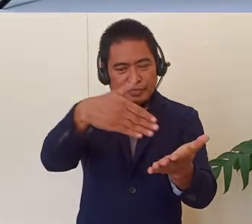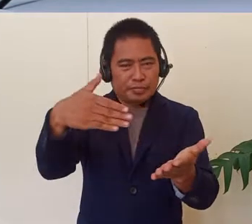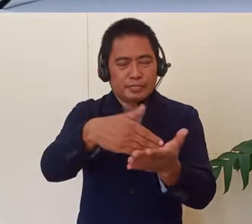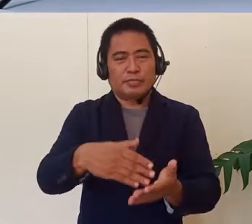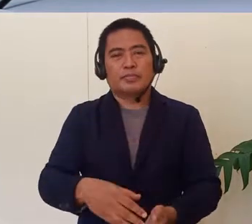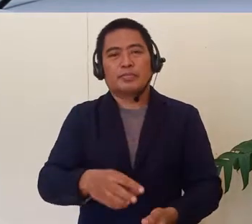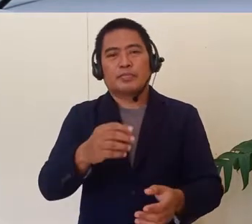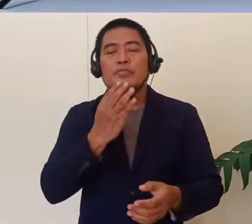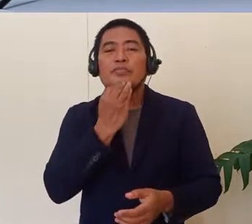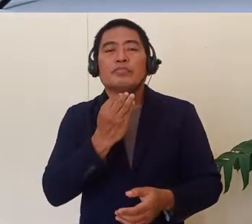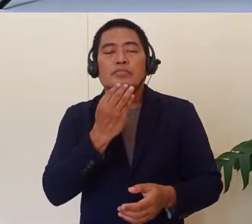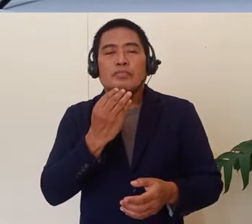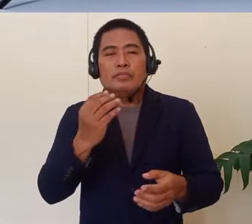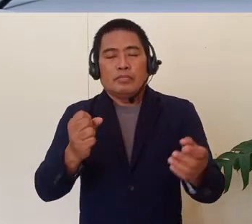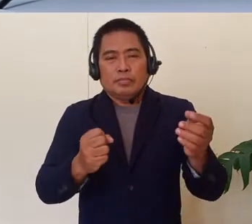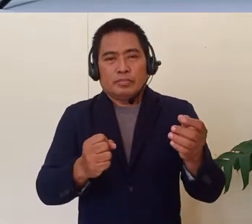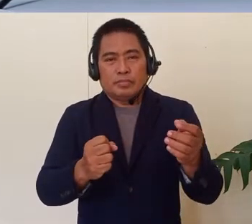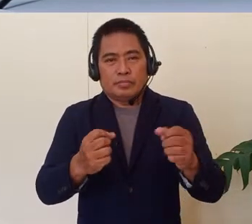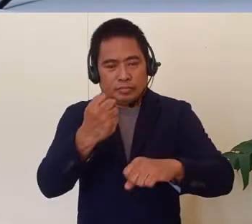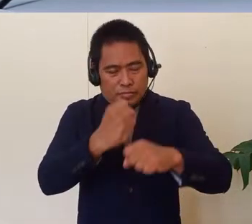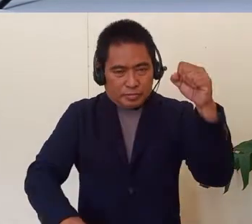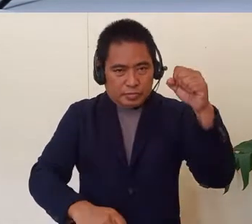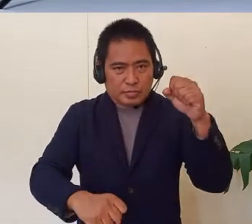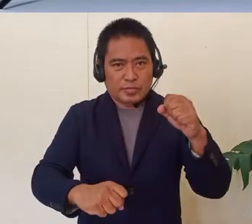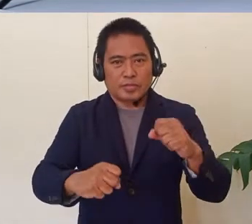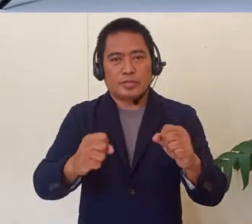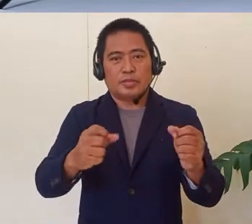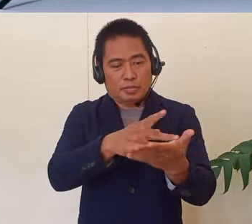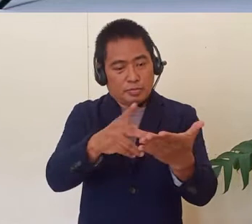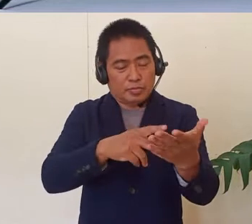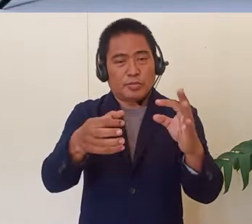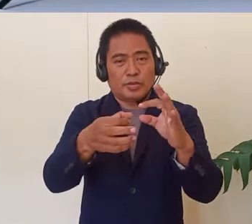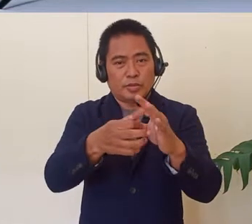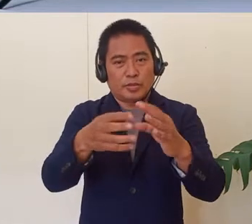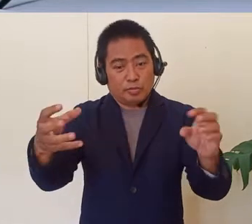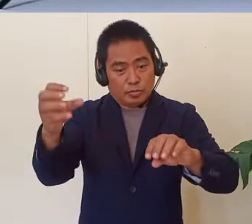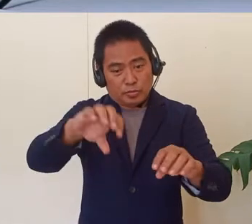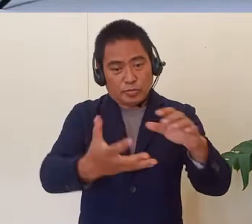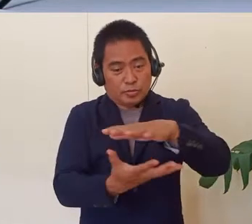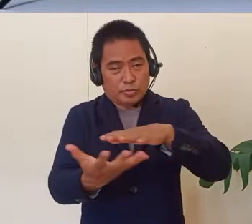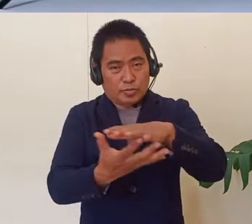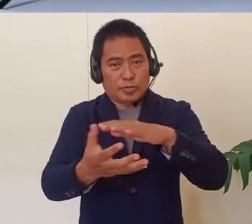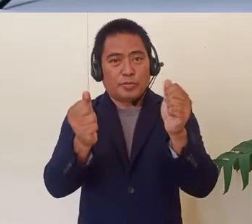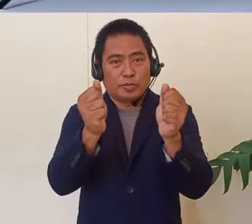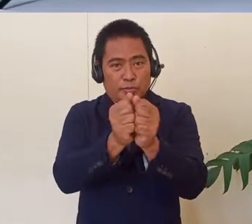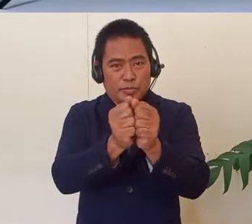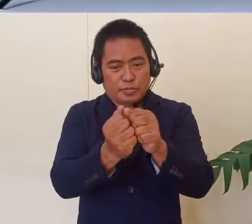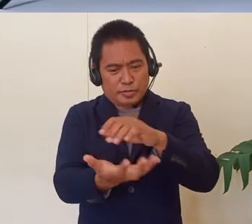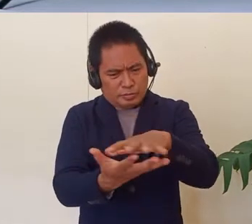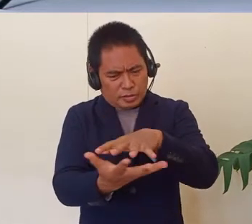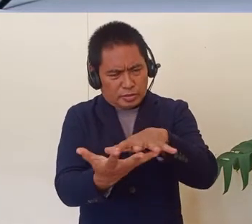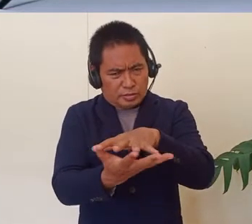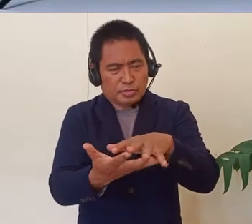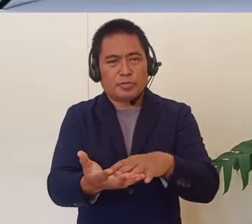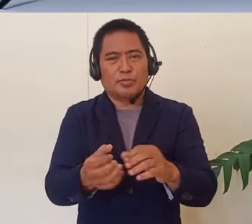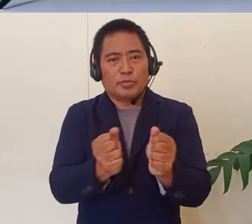that dissolves the other component in itself. It constitutes the larger component of